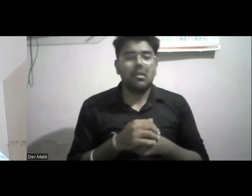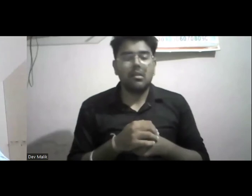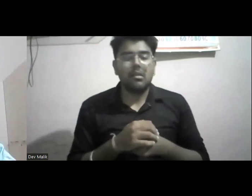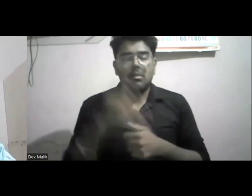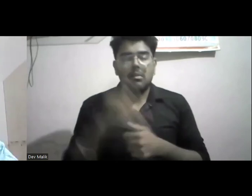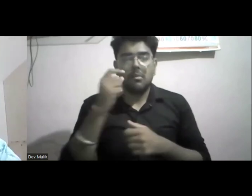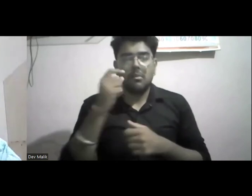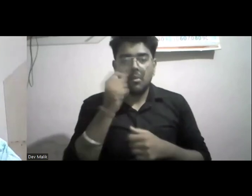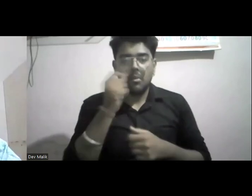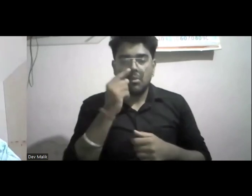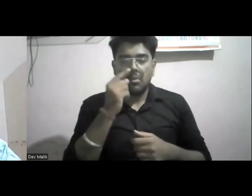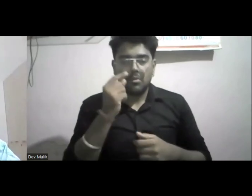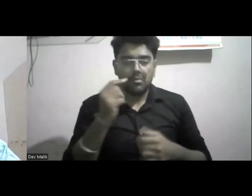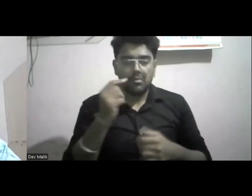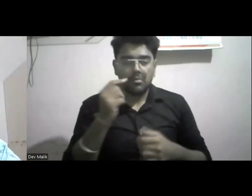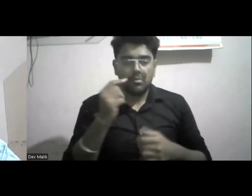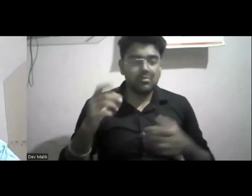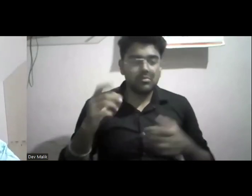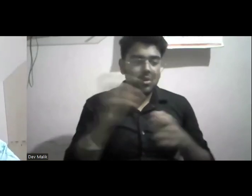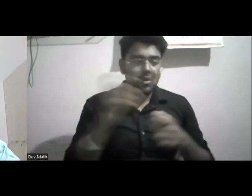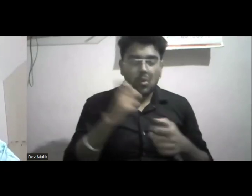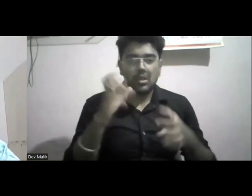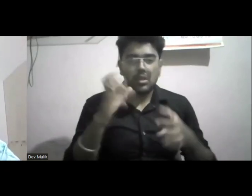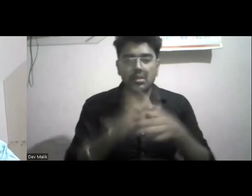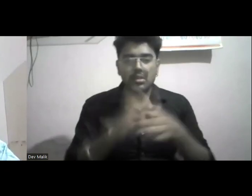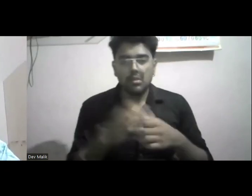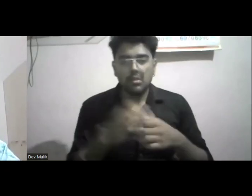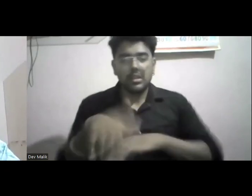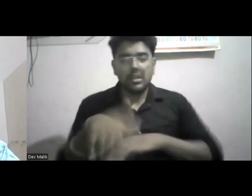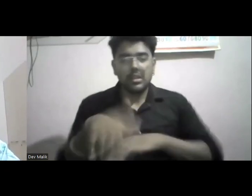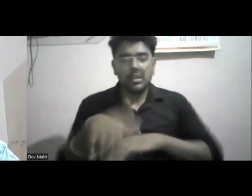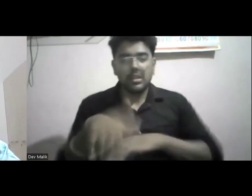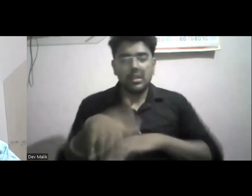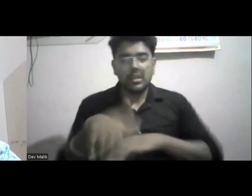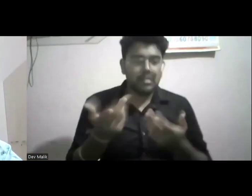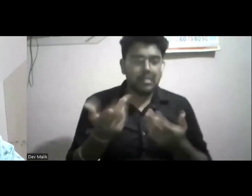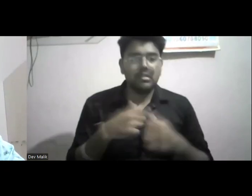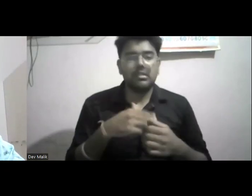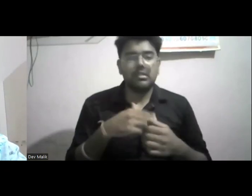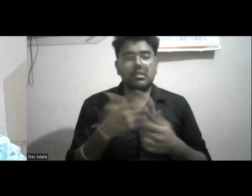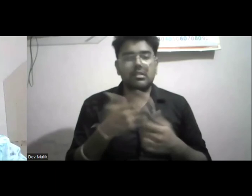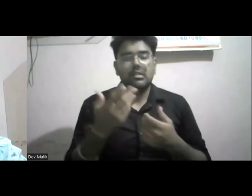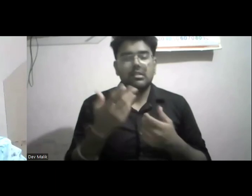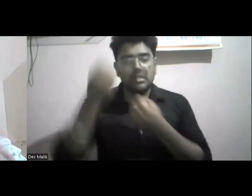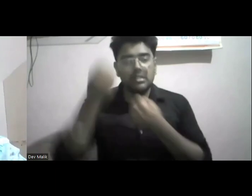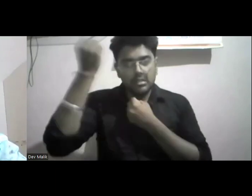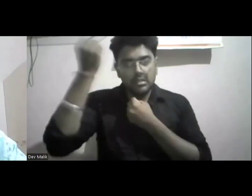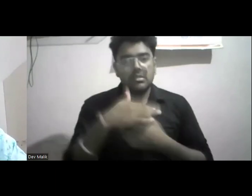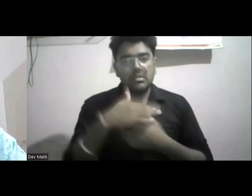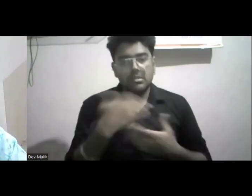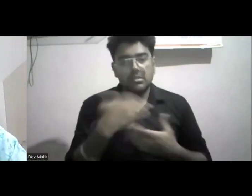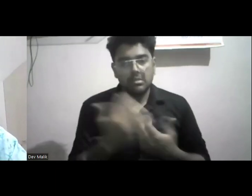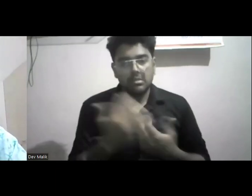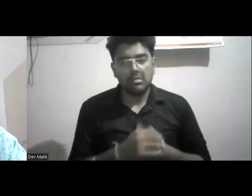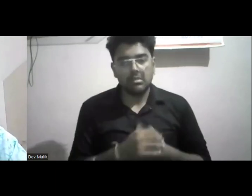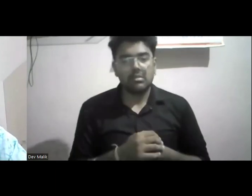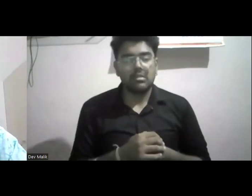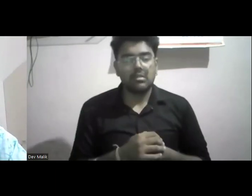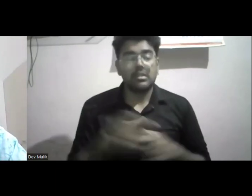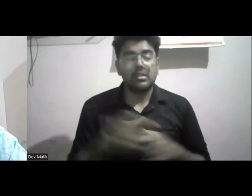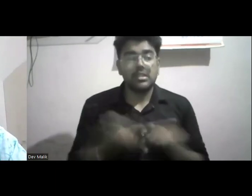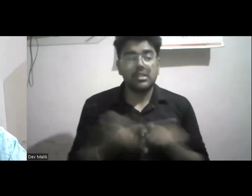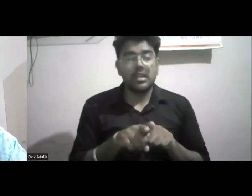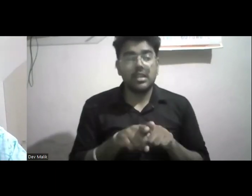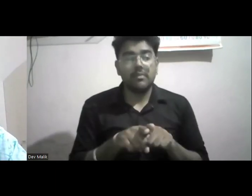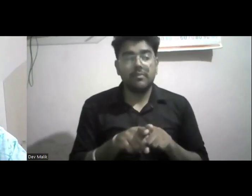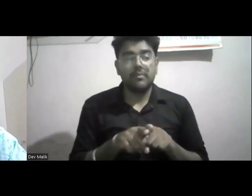he felt that he is not able to fulfill the parental aspirations. And similarly, in Three Idiots, where the